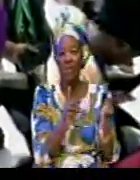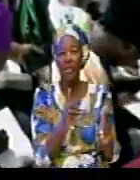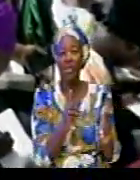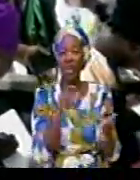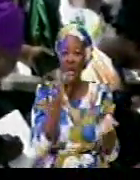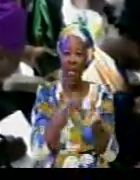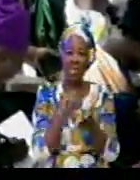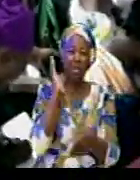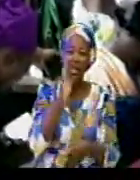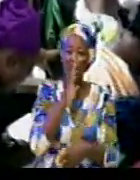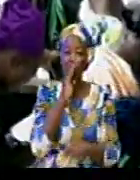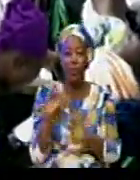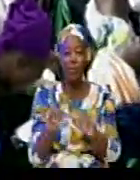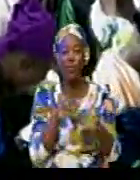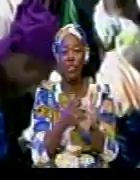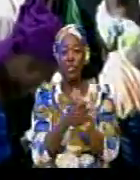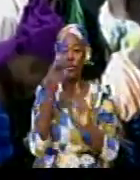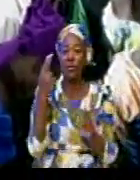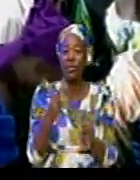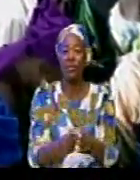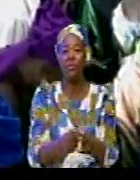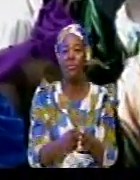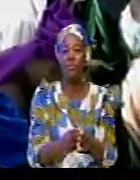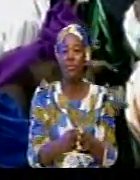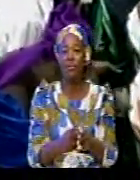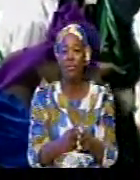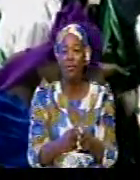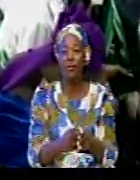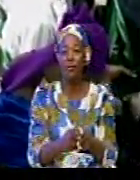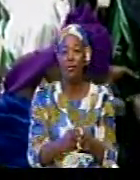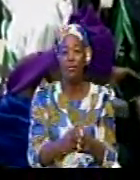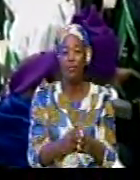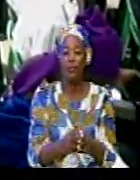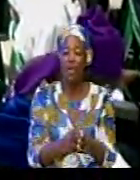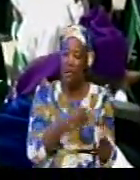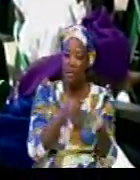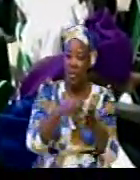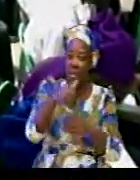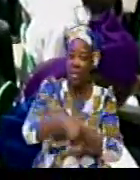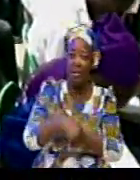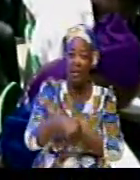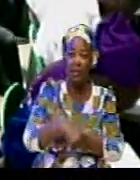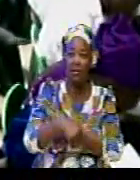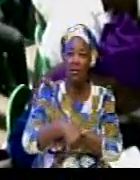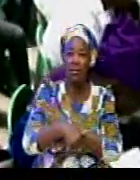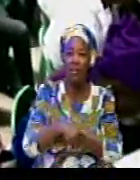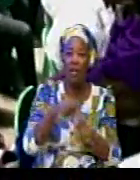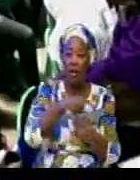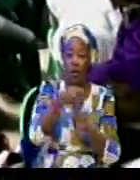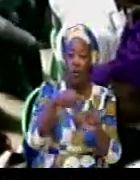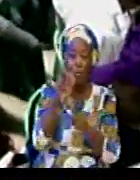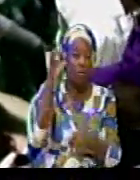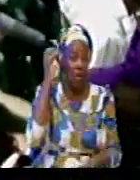be done. Word of deliverance, it shall be done.